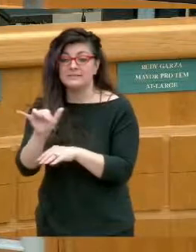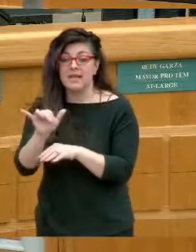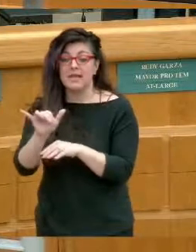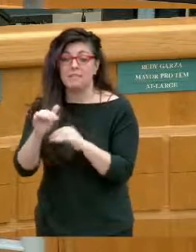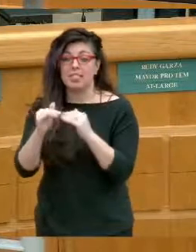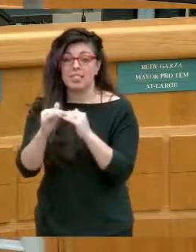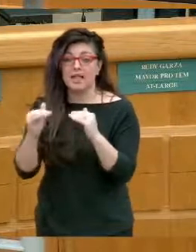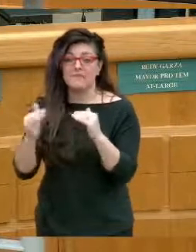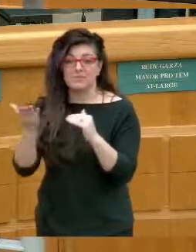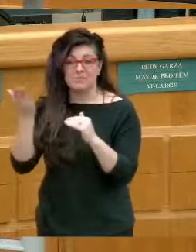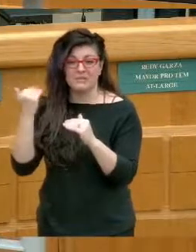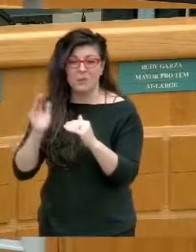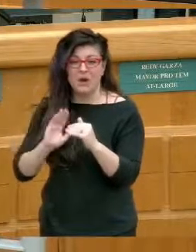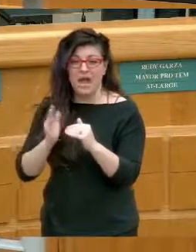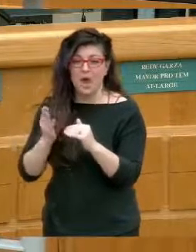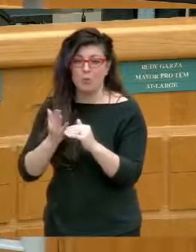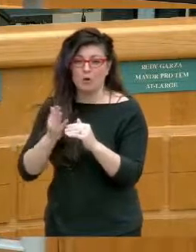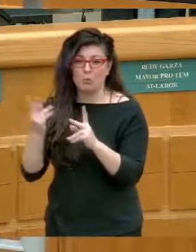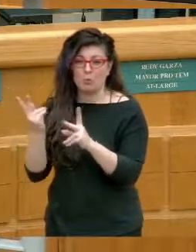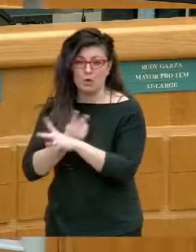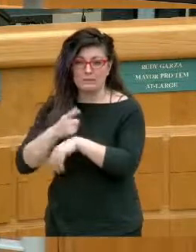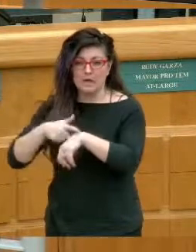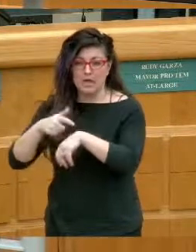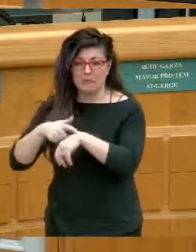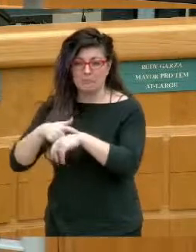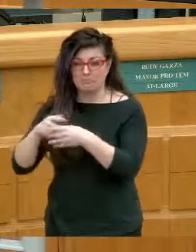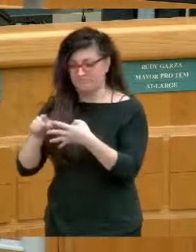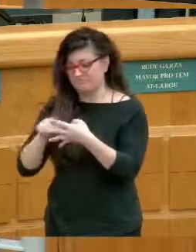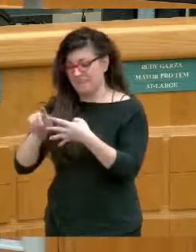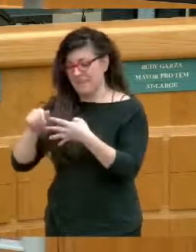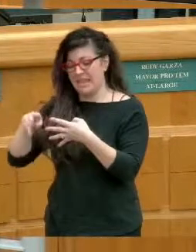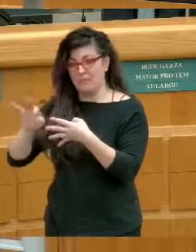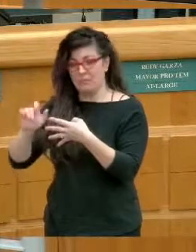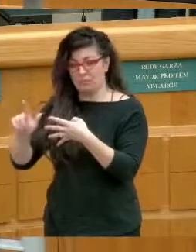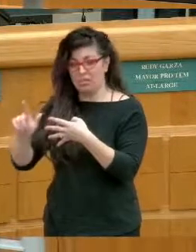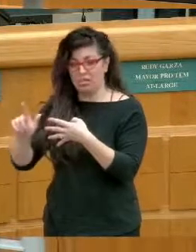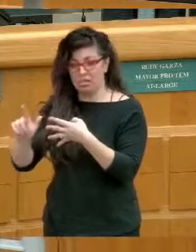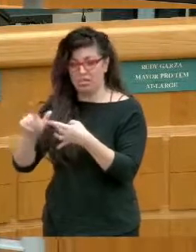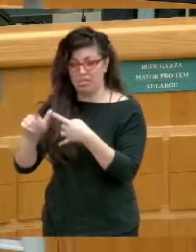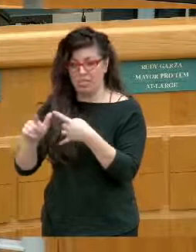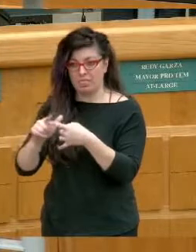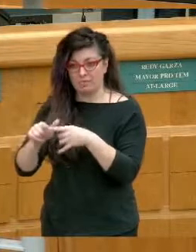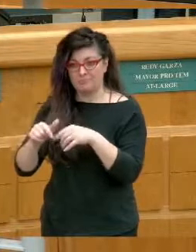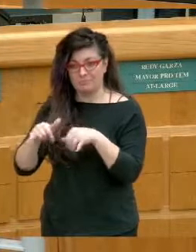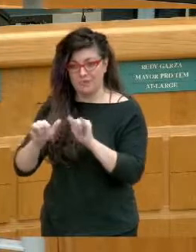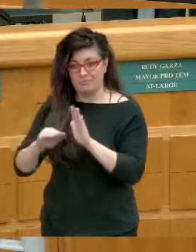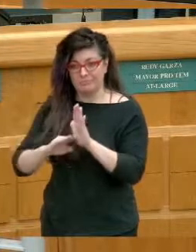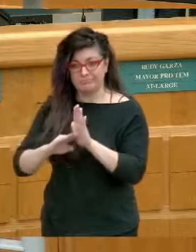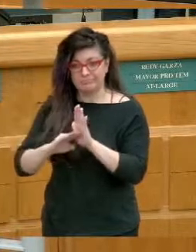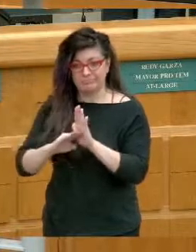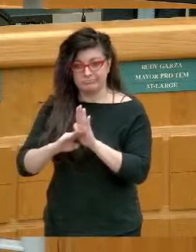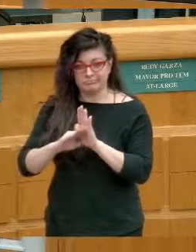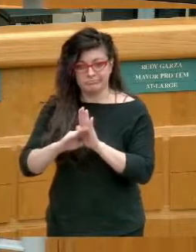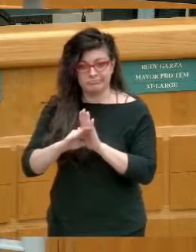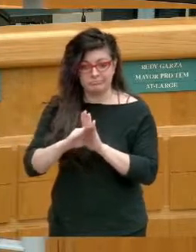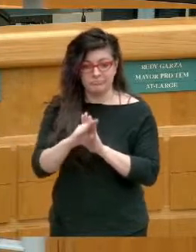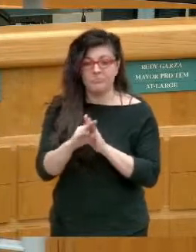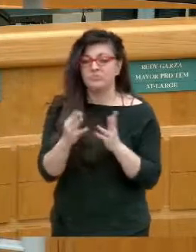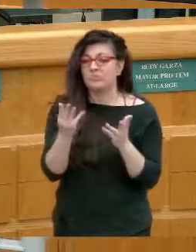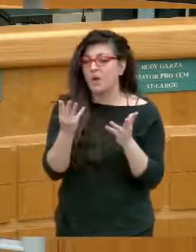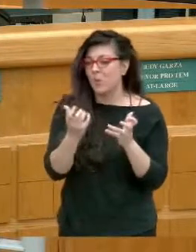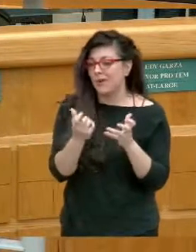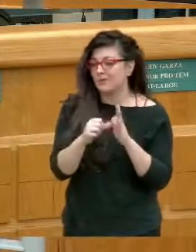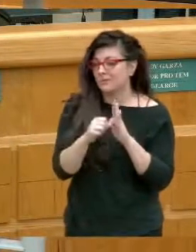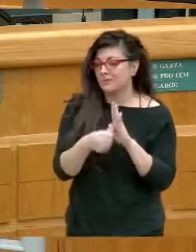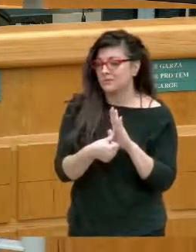peak back in early April, according to this, and then we're continuing to go up. And I want to emphasize